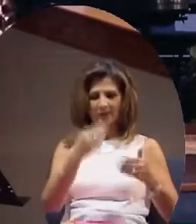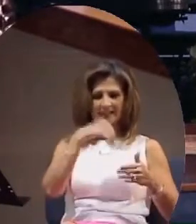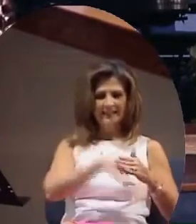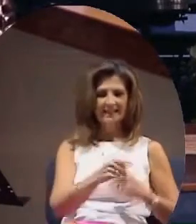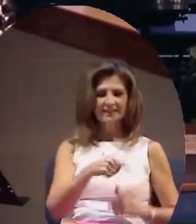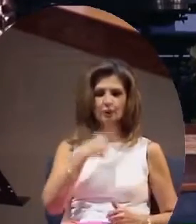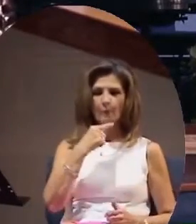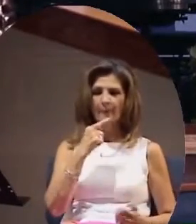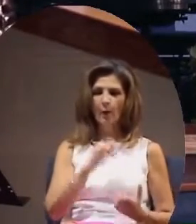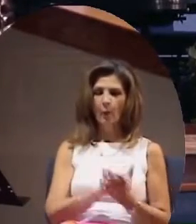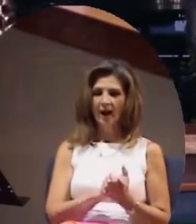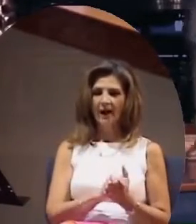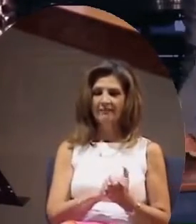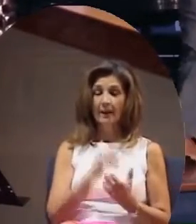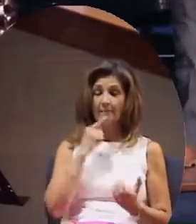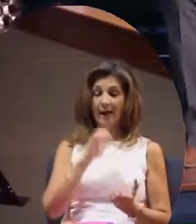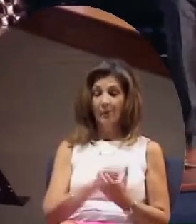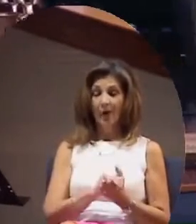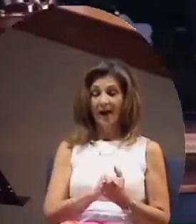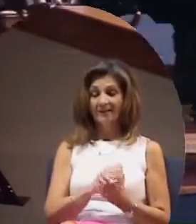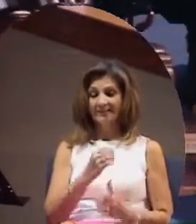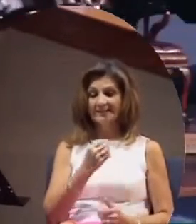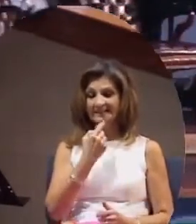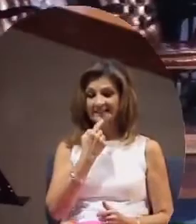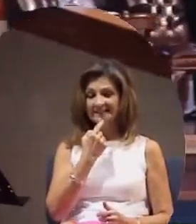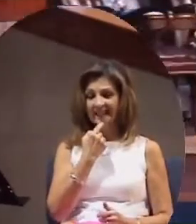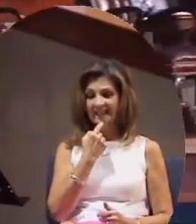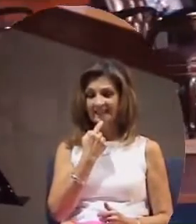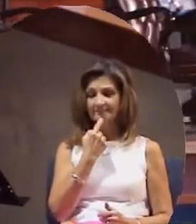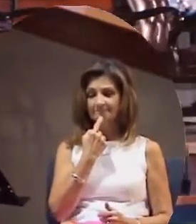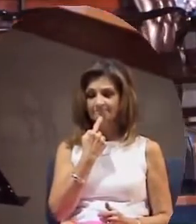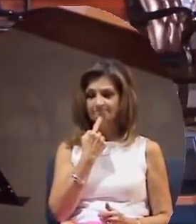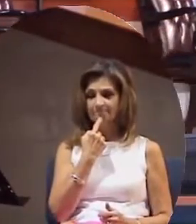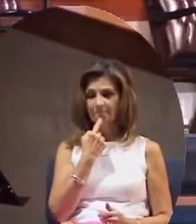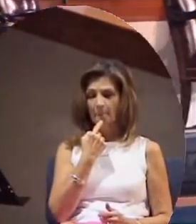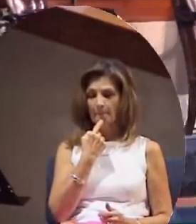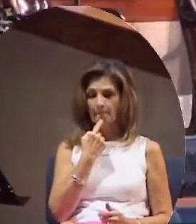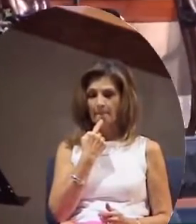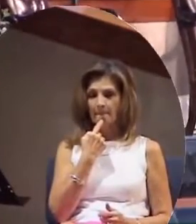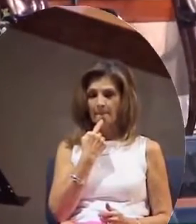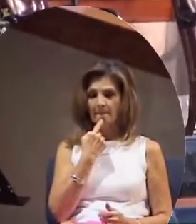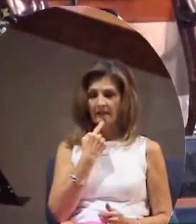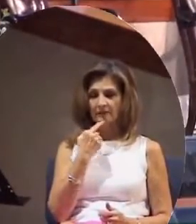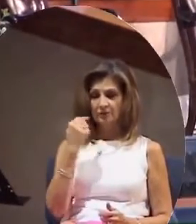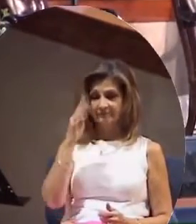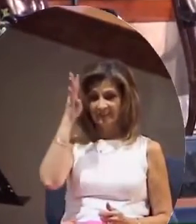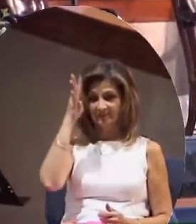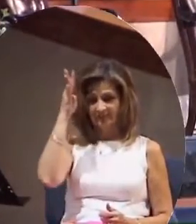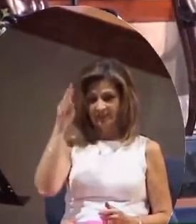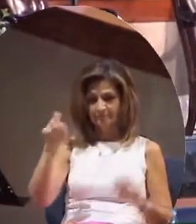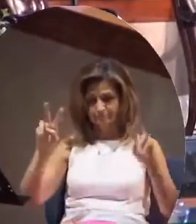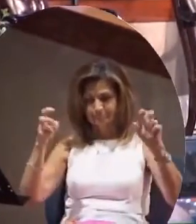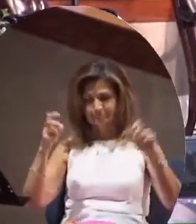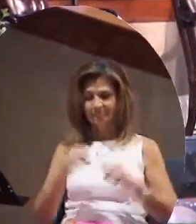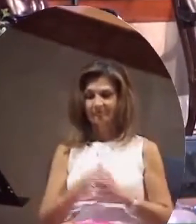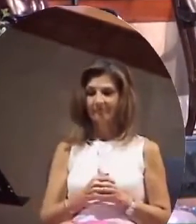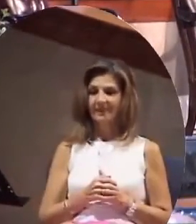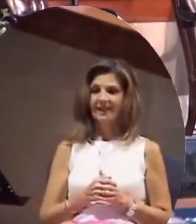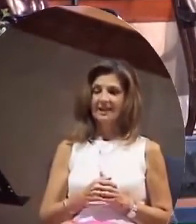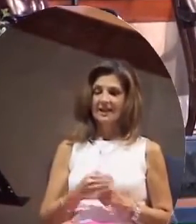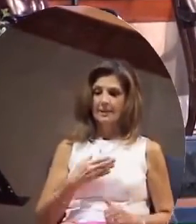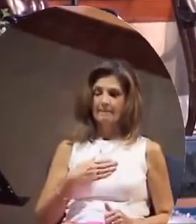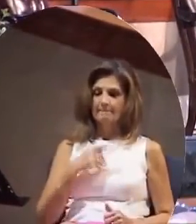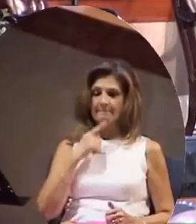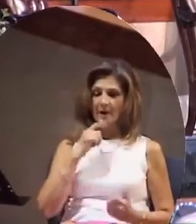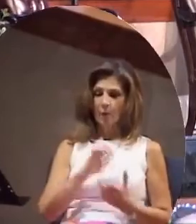wife, and my wife come up with this. I said, you know, he said our families grew and everything's changed, but the lines of our boundaries ain't